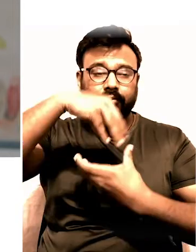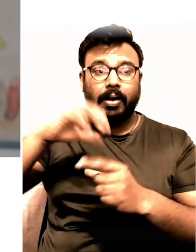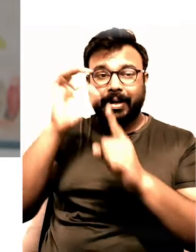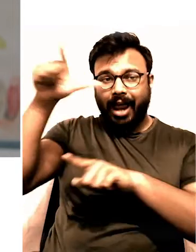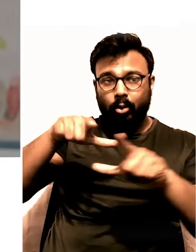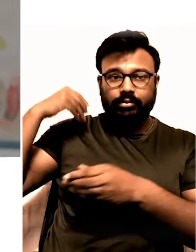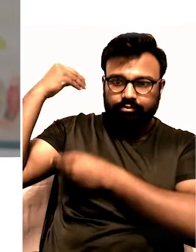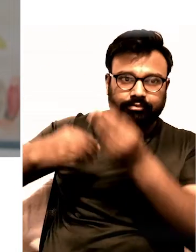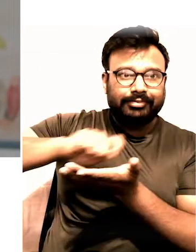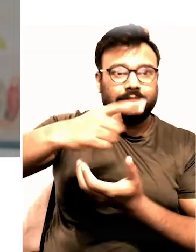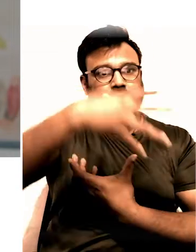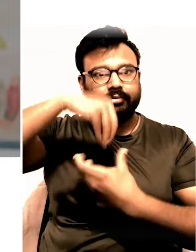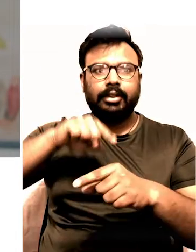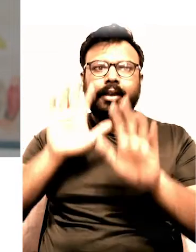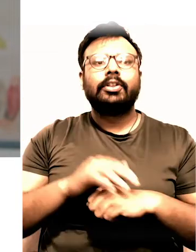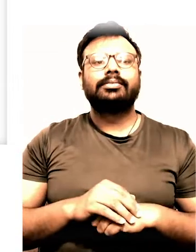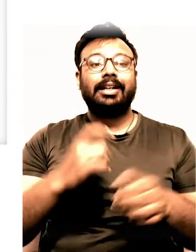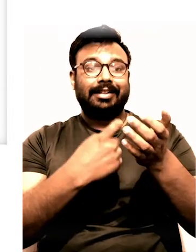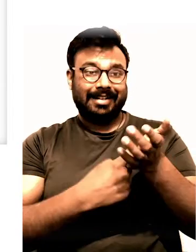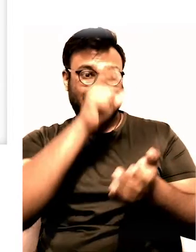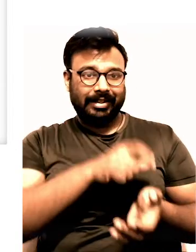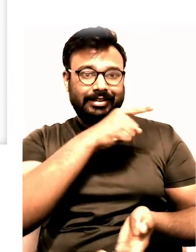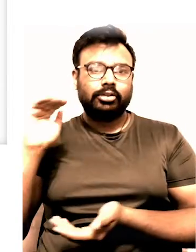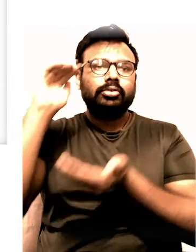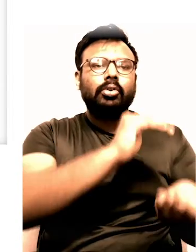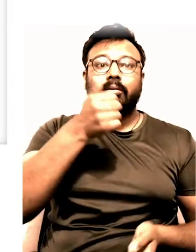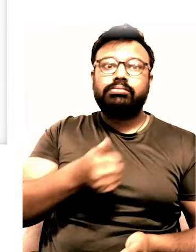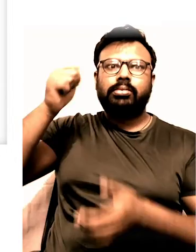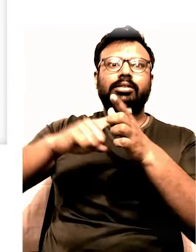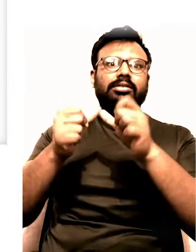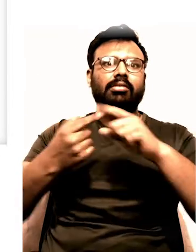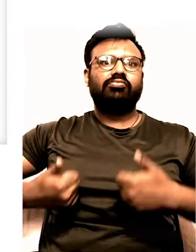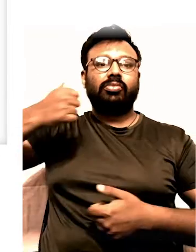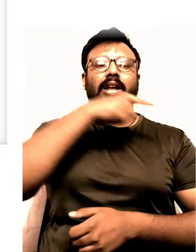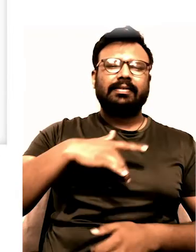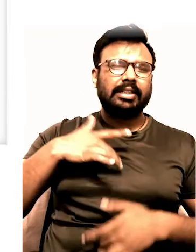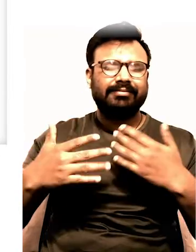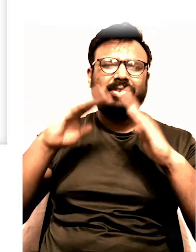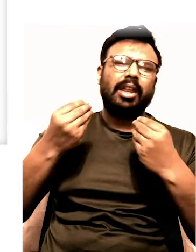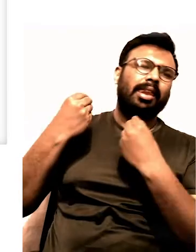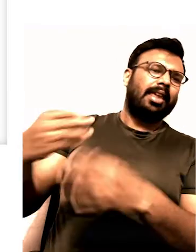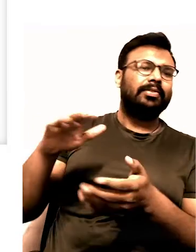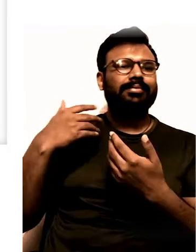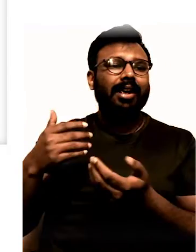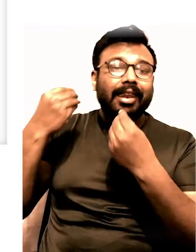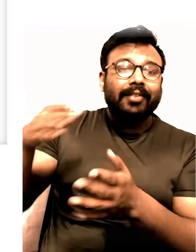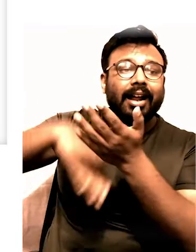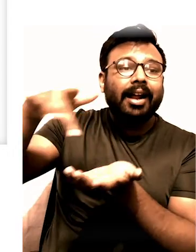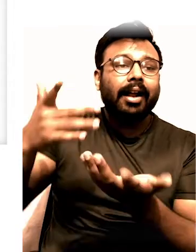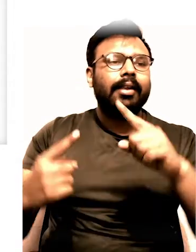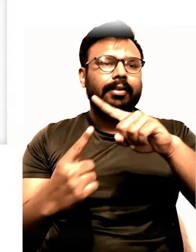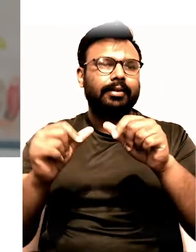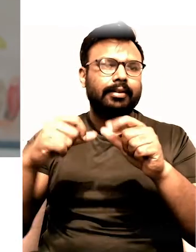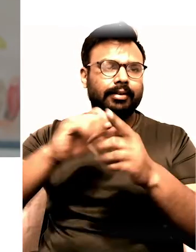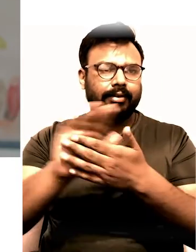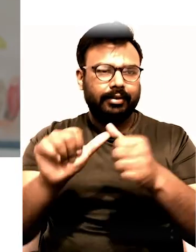to a village and finds a job as a shepherd. Here he meets Heer, the daughter of his employer, and so begins their love